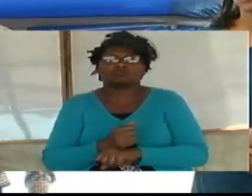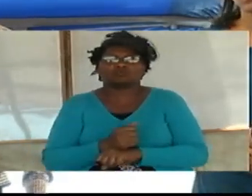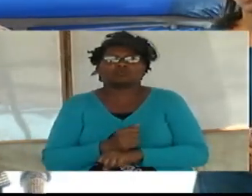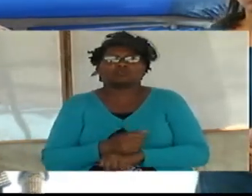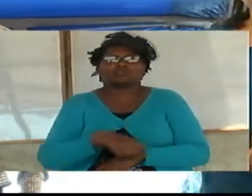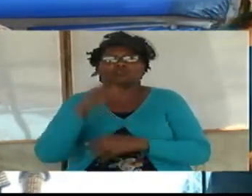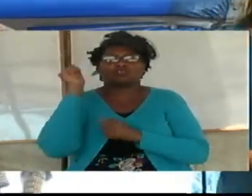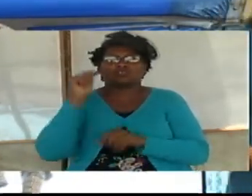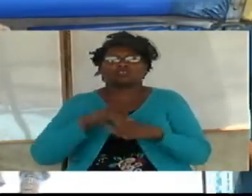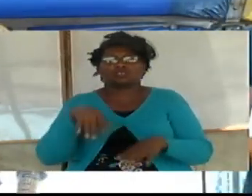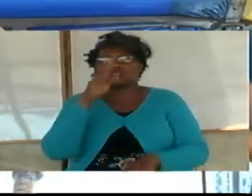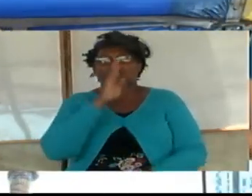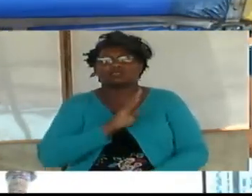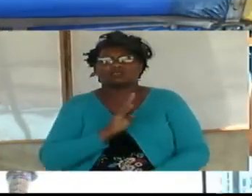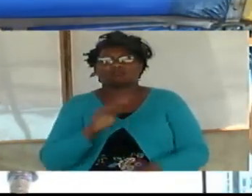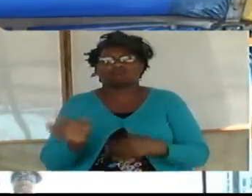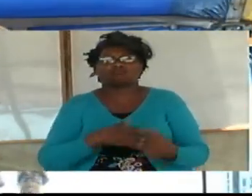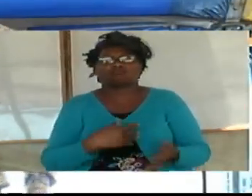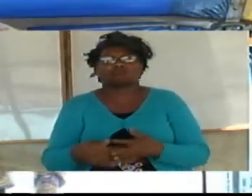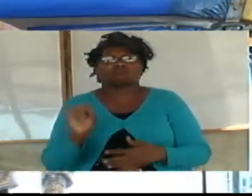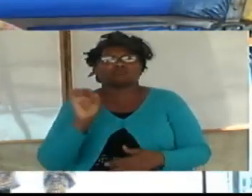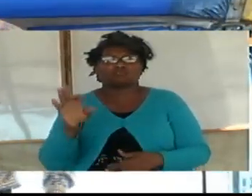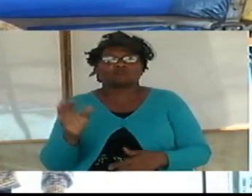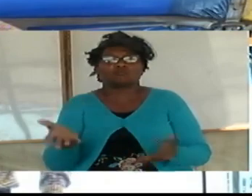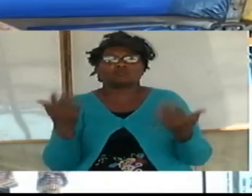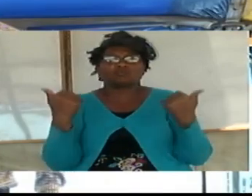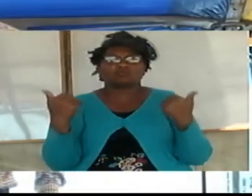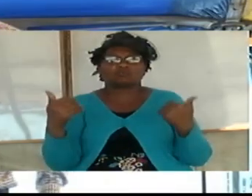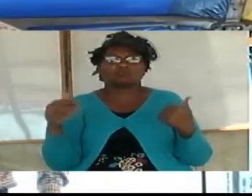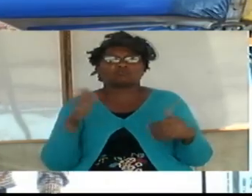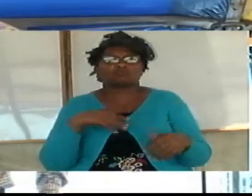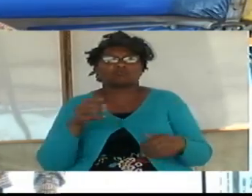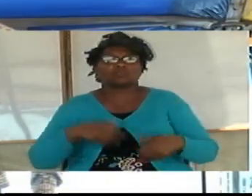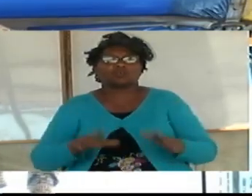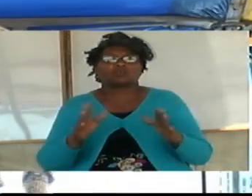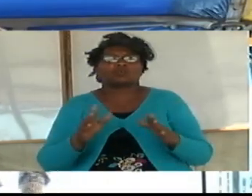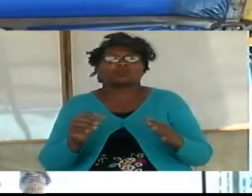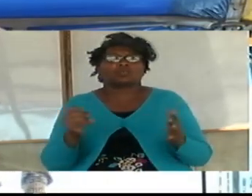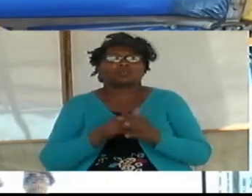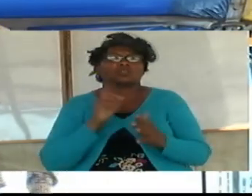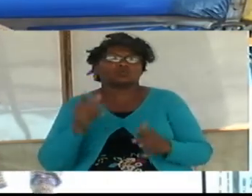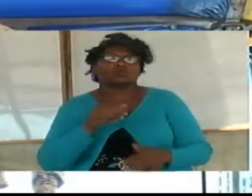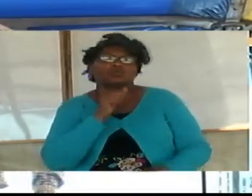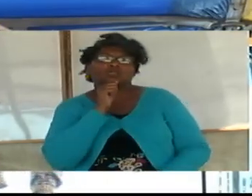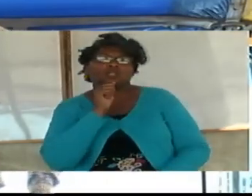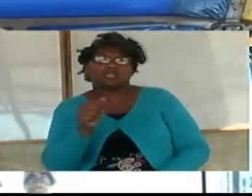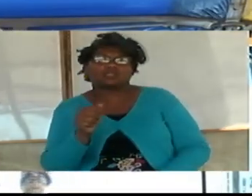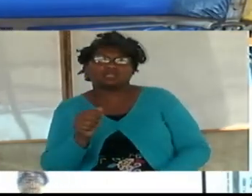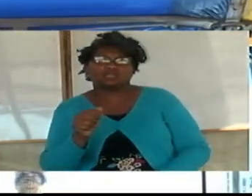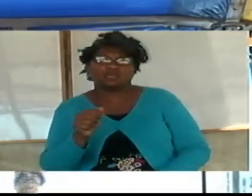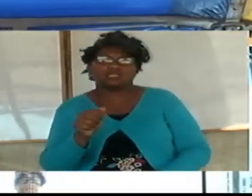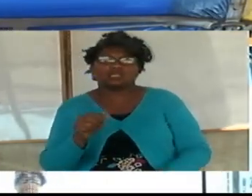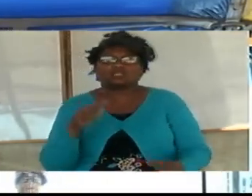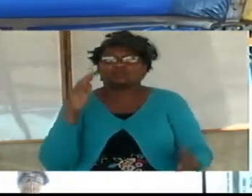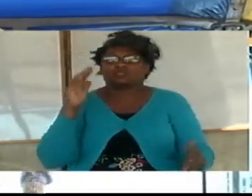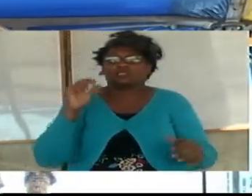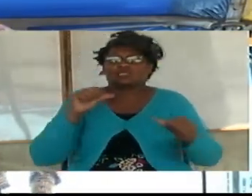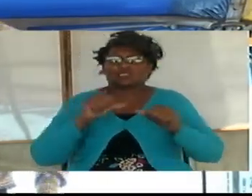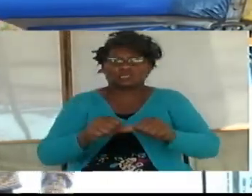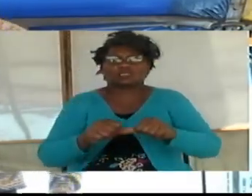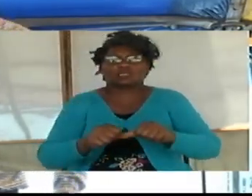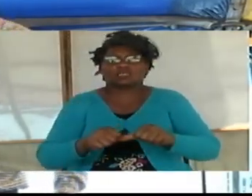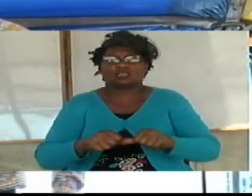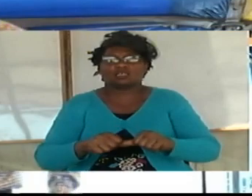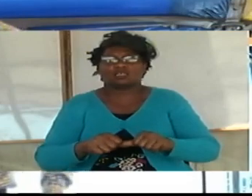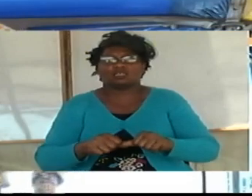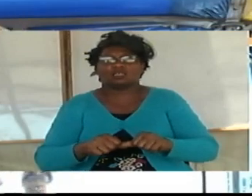that even if it comes my way, it will not infect me nor my family or my